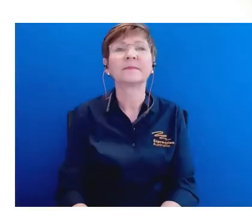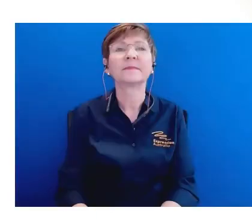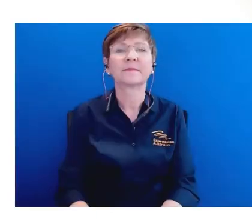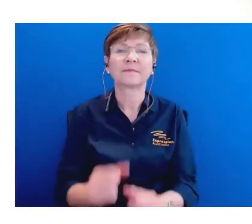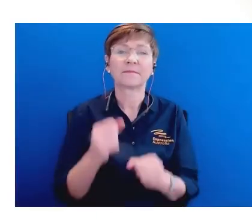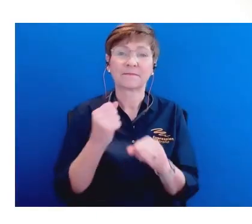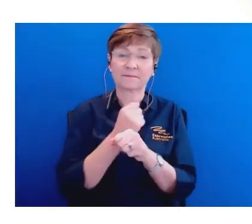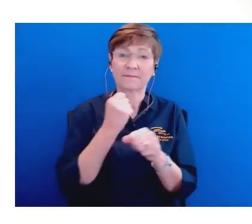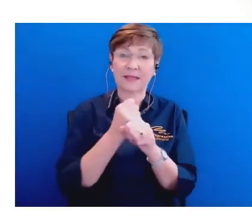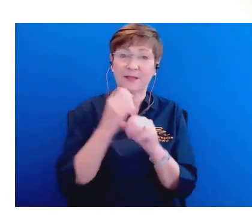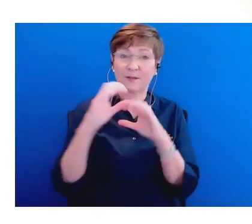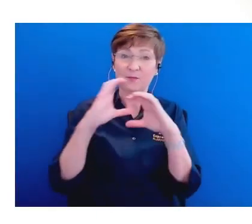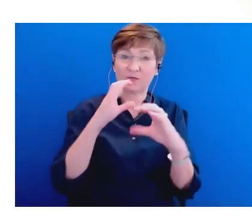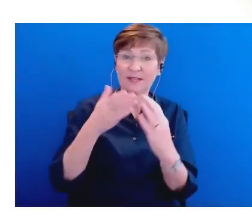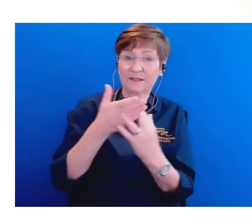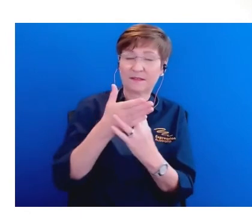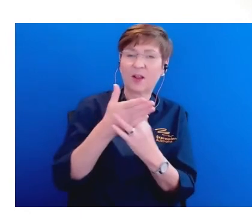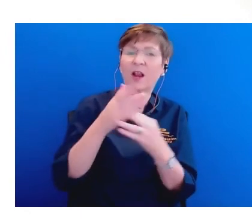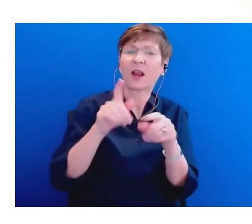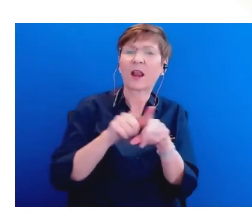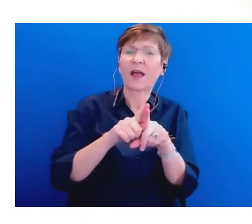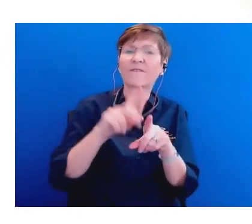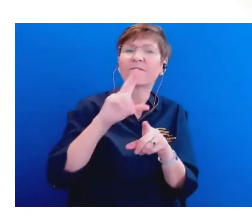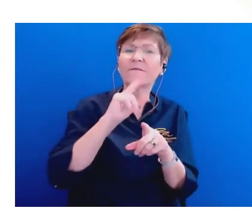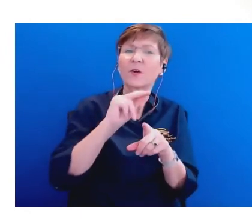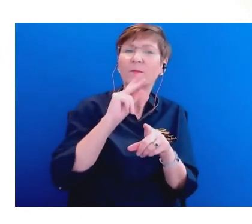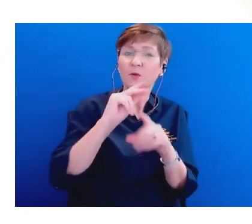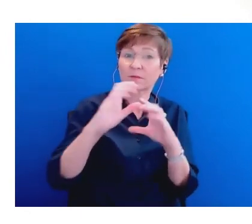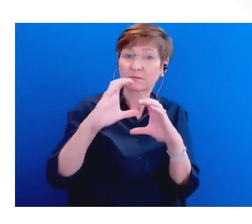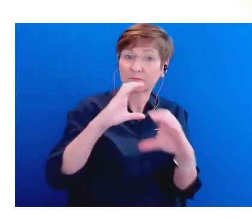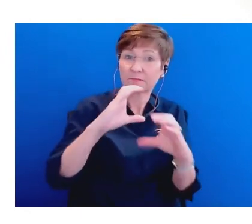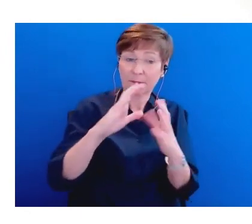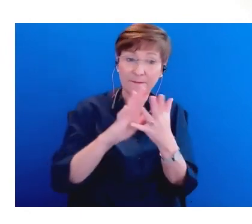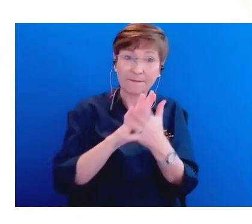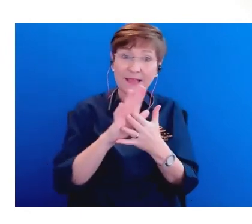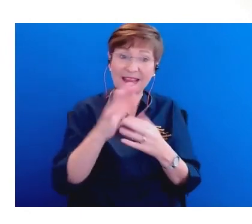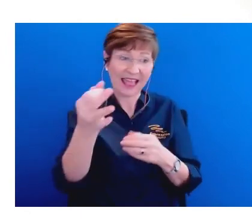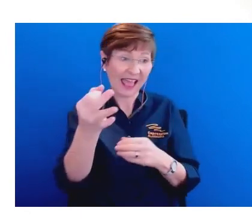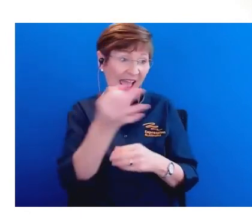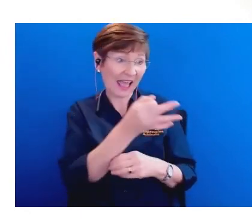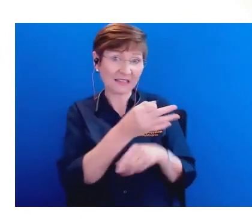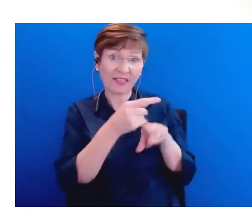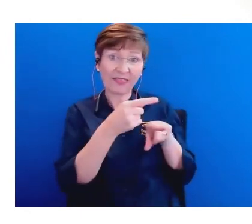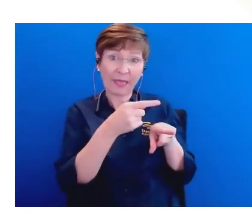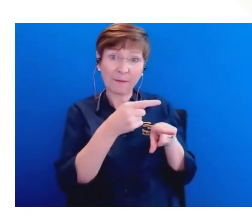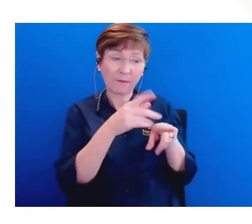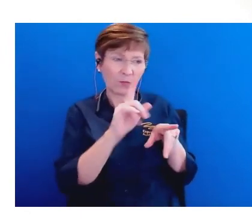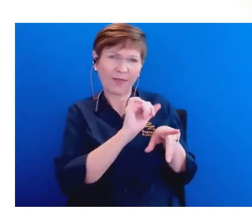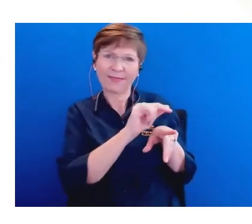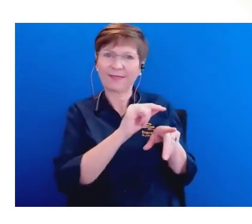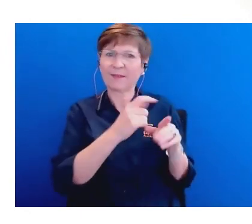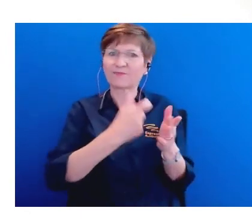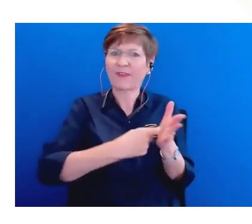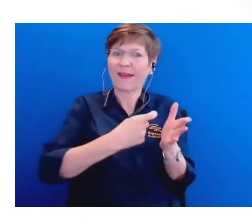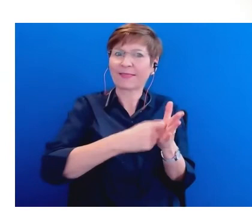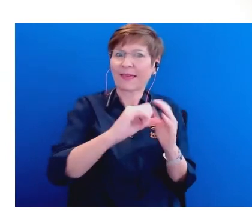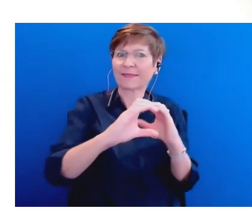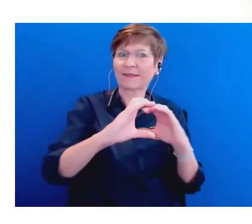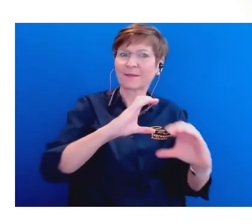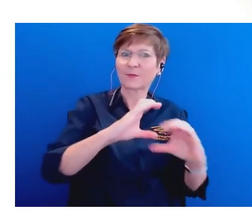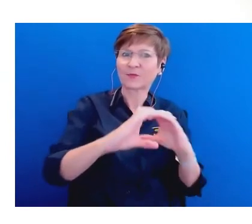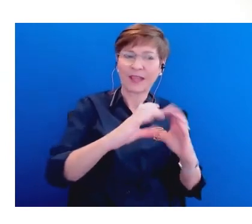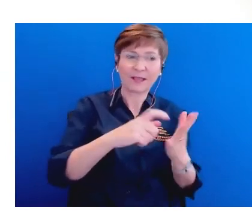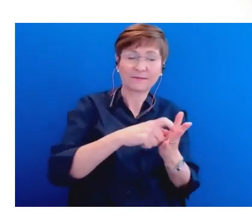verbal communication, so things like asking people about their communication preferences, adjusting your